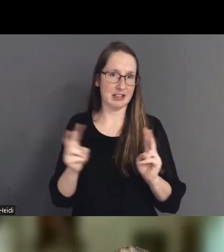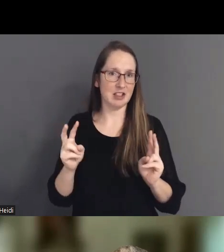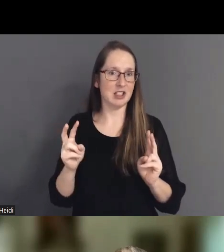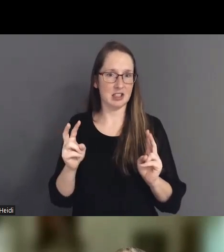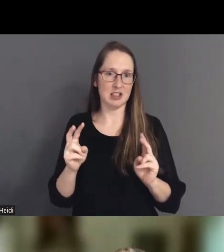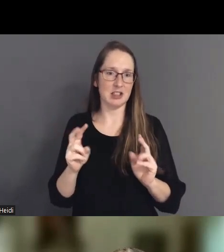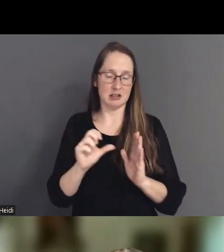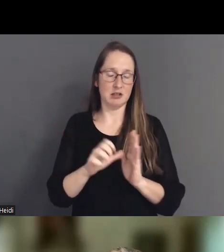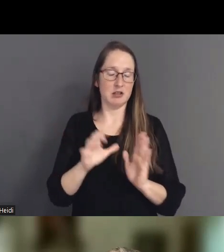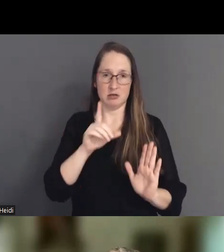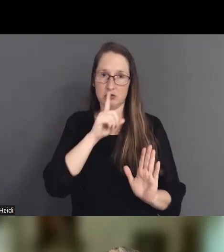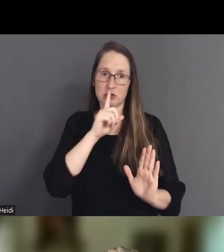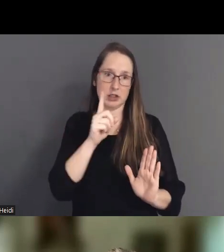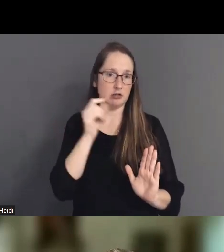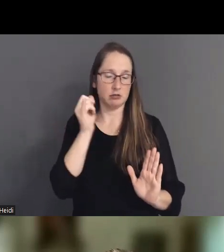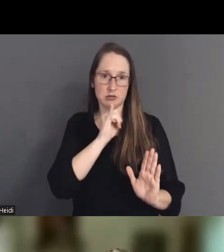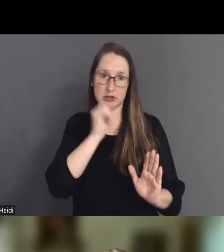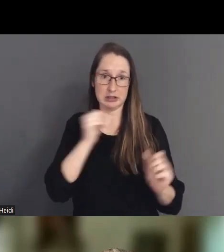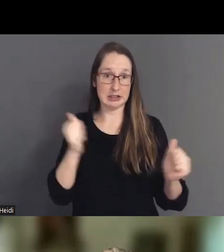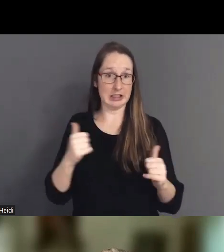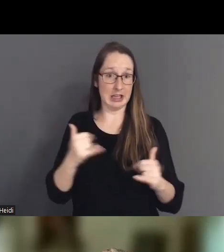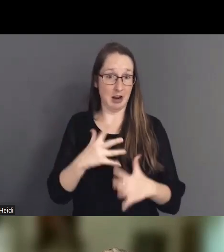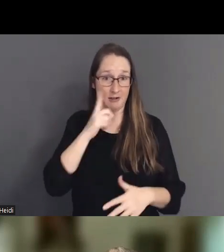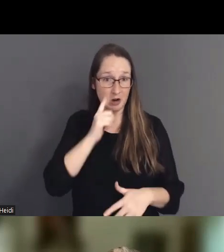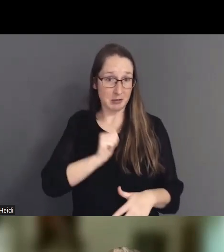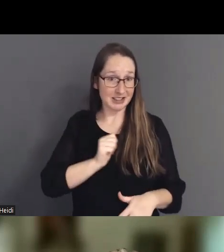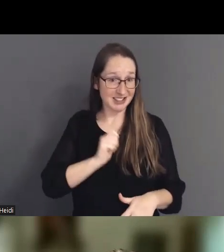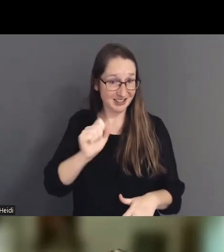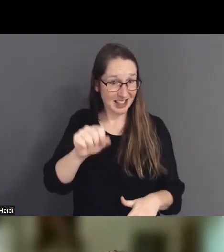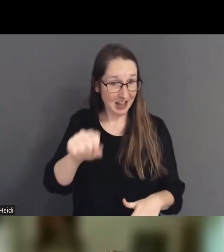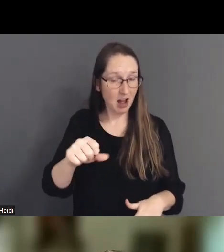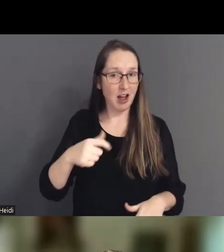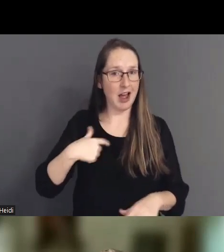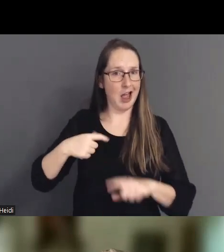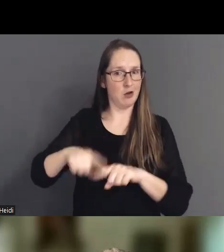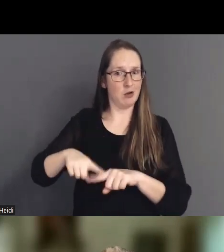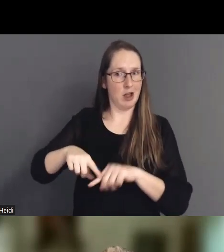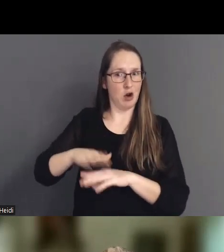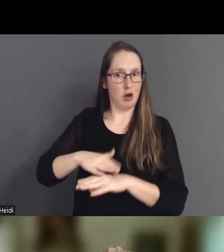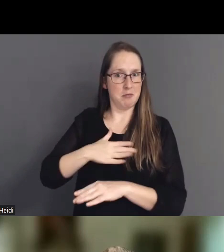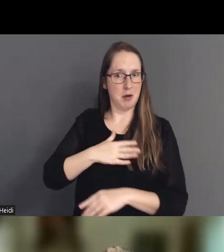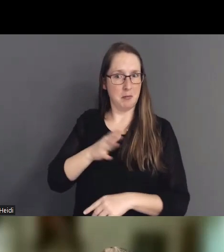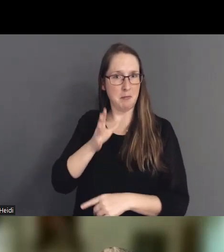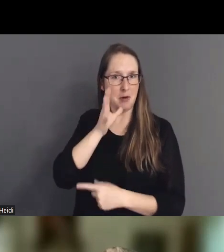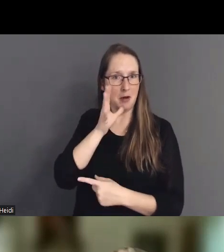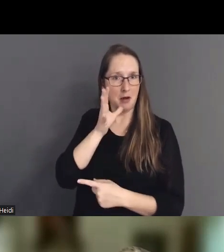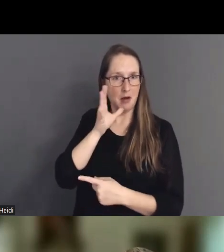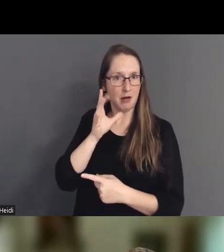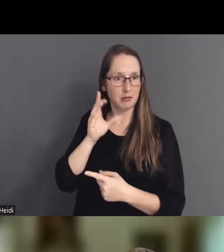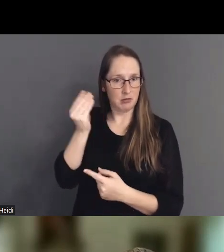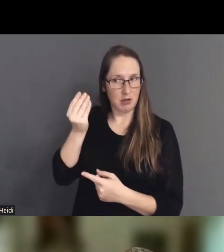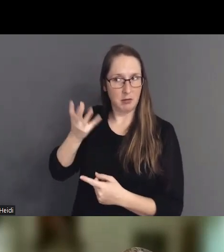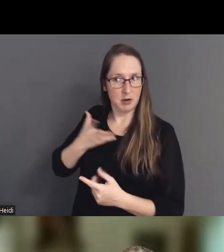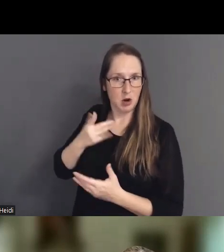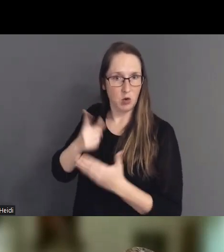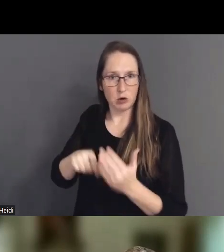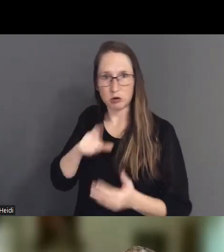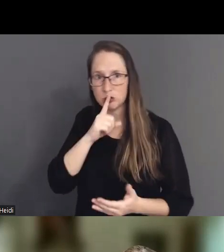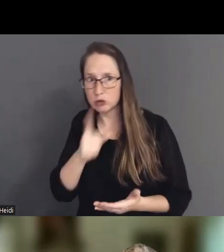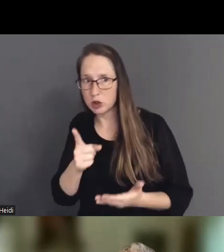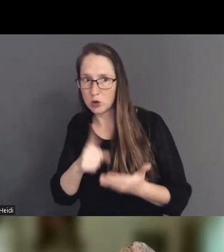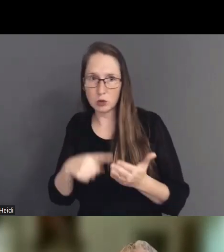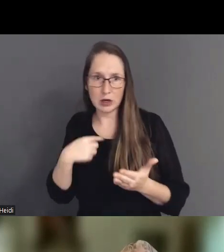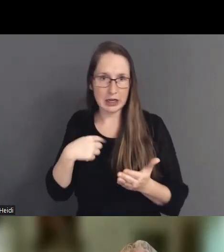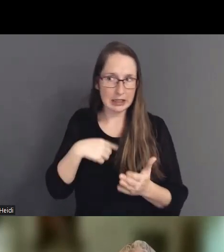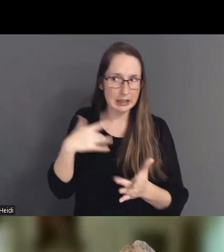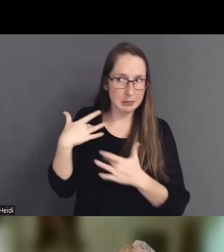was extremely scary for me because I relied on her to let me know what was real, what I needed to